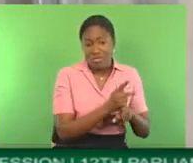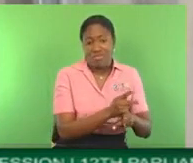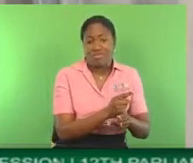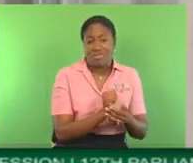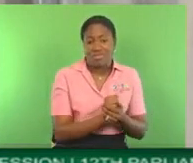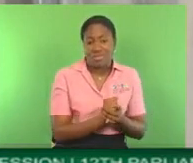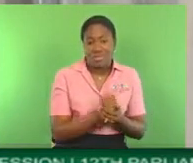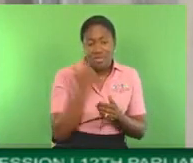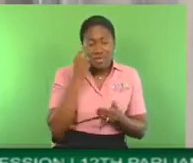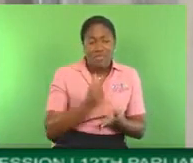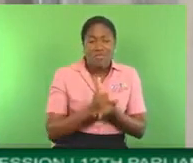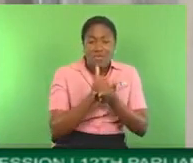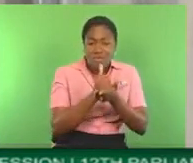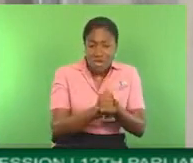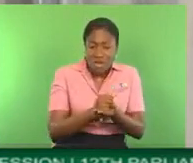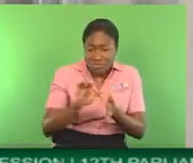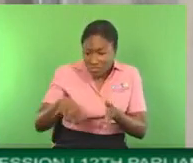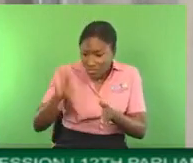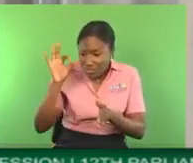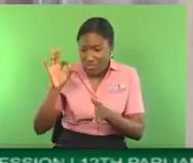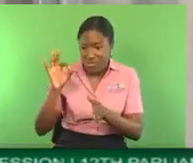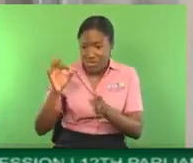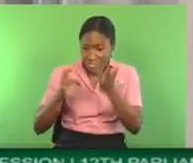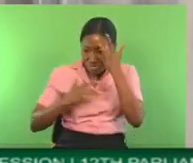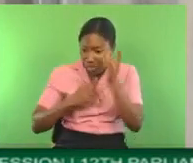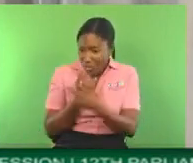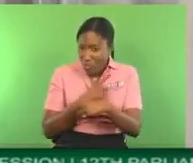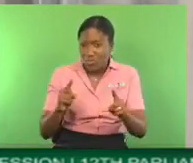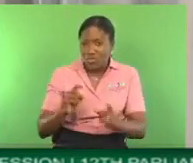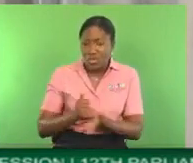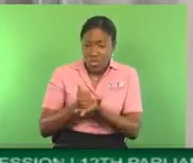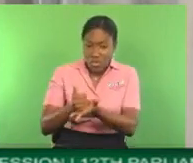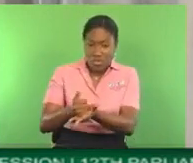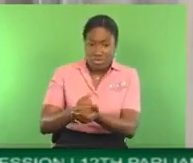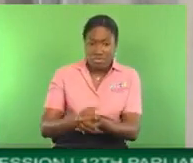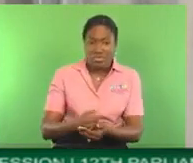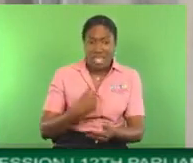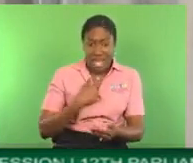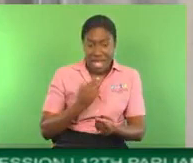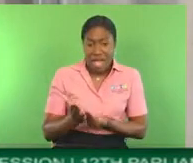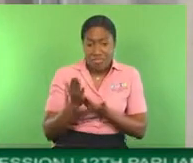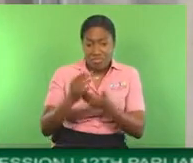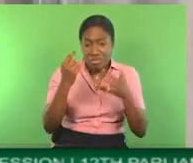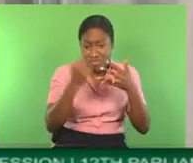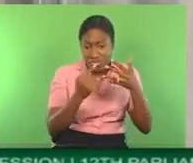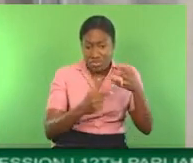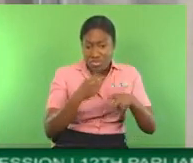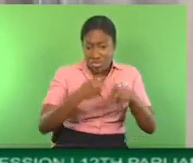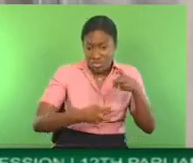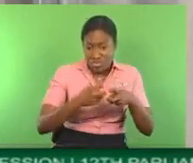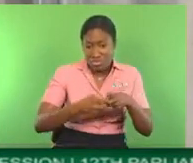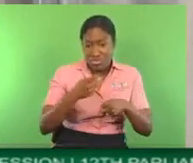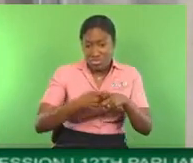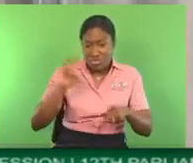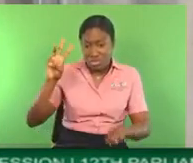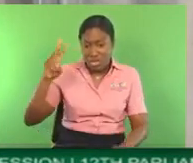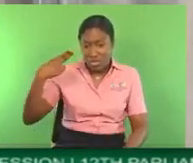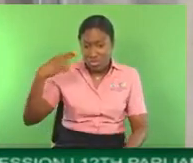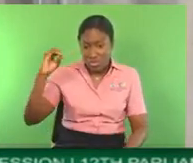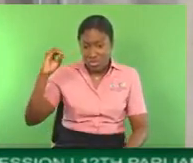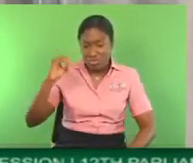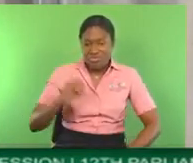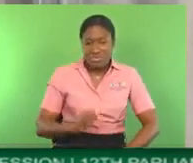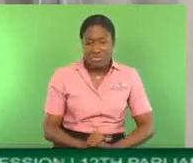to strengthen detection and treatment. Madam Speaker, I raise these issues as highlighted by the World Health